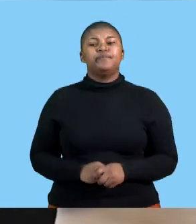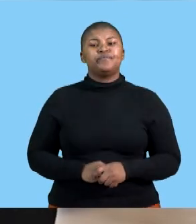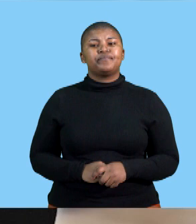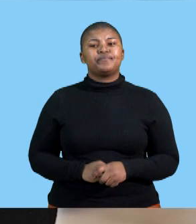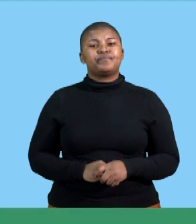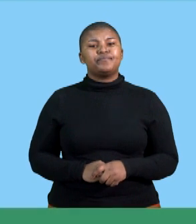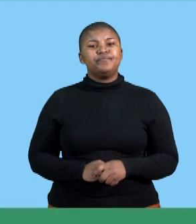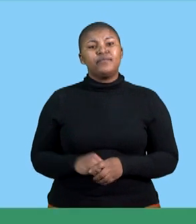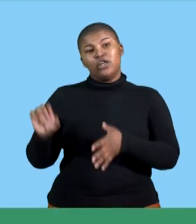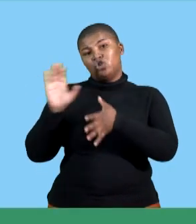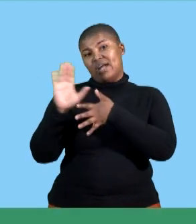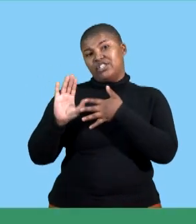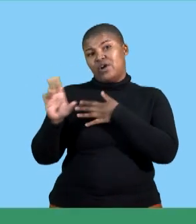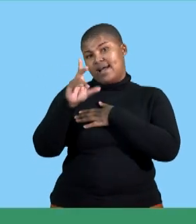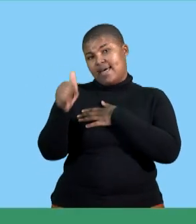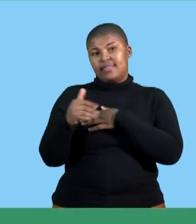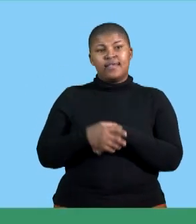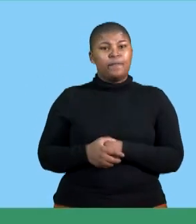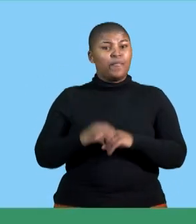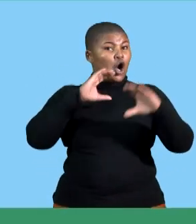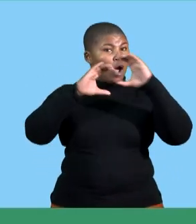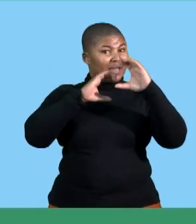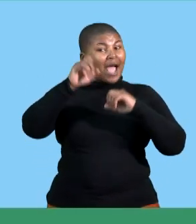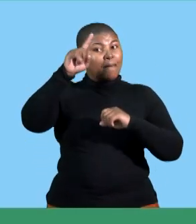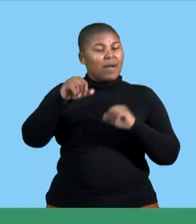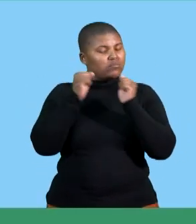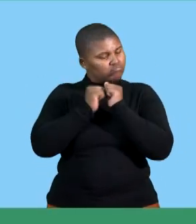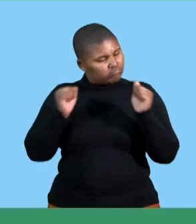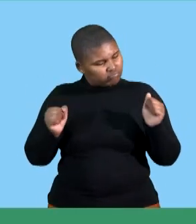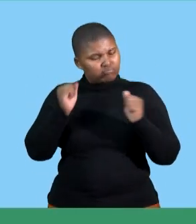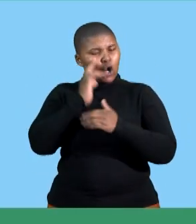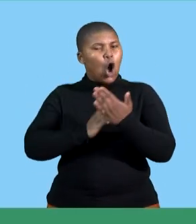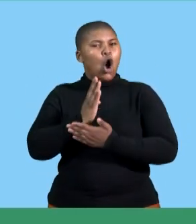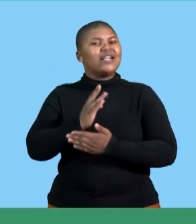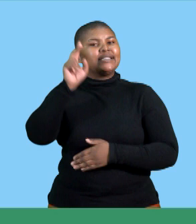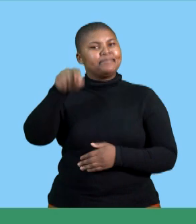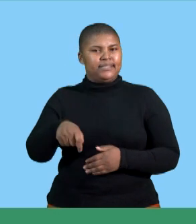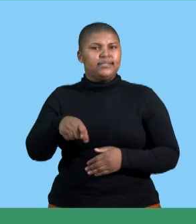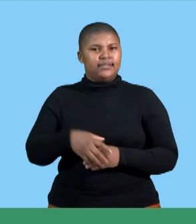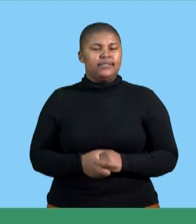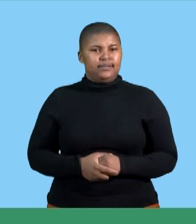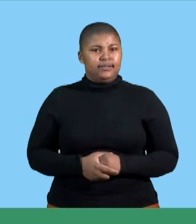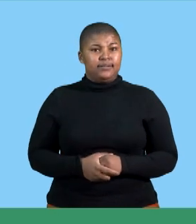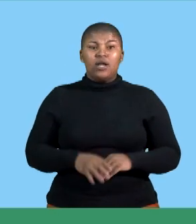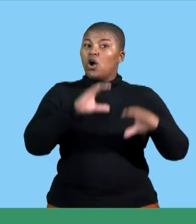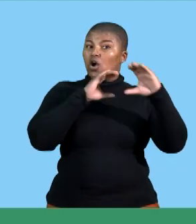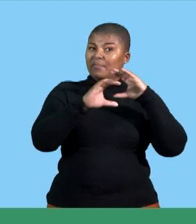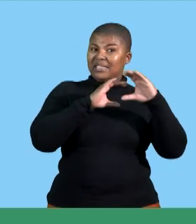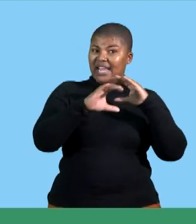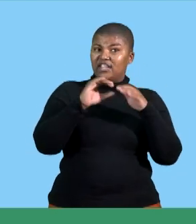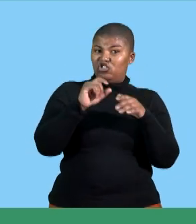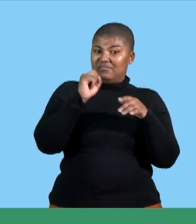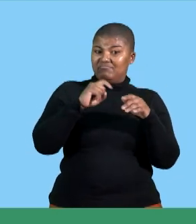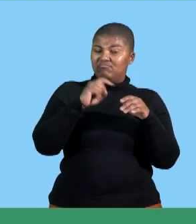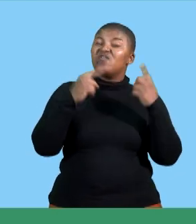Another criteria, it's communication. Communication must be open and honest. So obviously with communication as a criteria